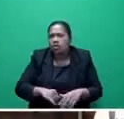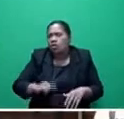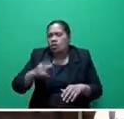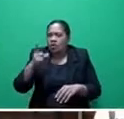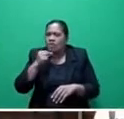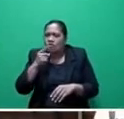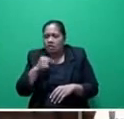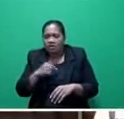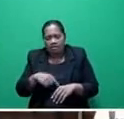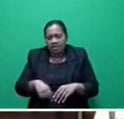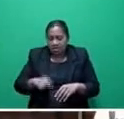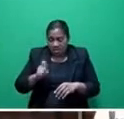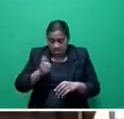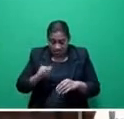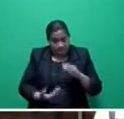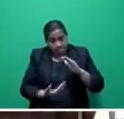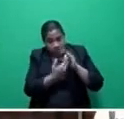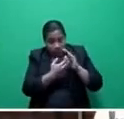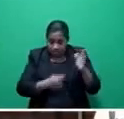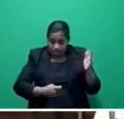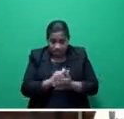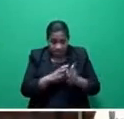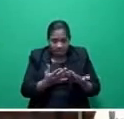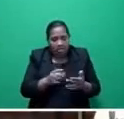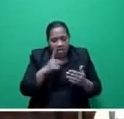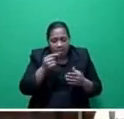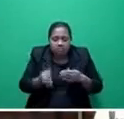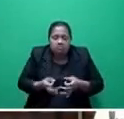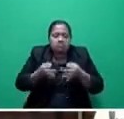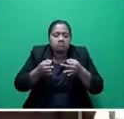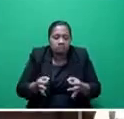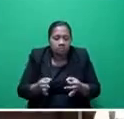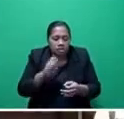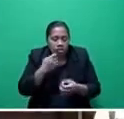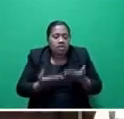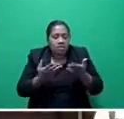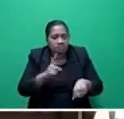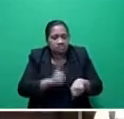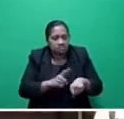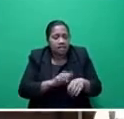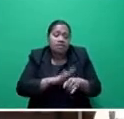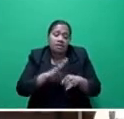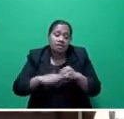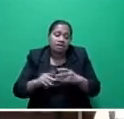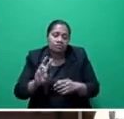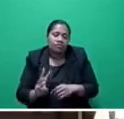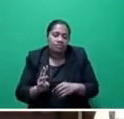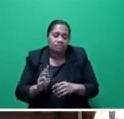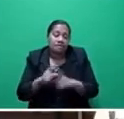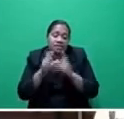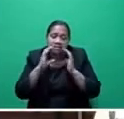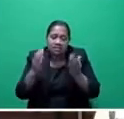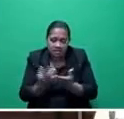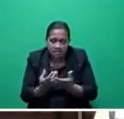repayments where specifically needed, and in certain cases both principal and interest are also have been deferred.